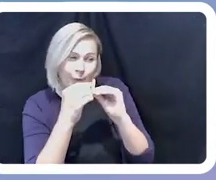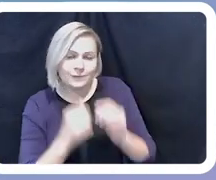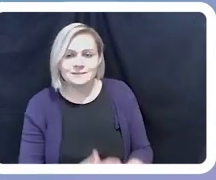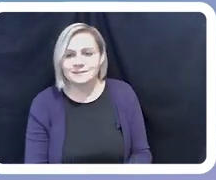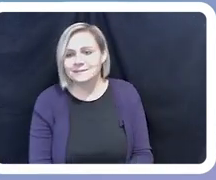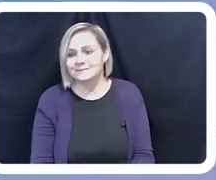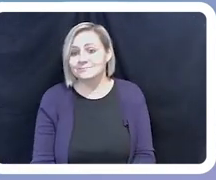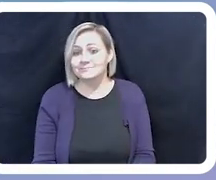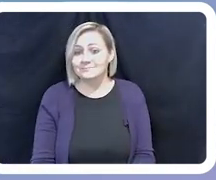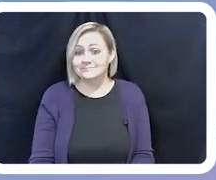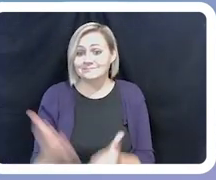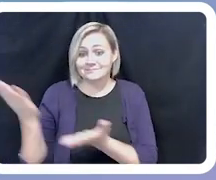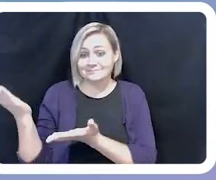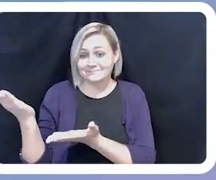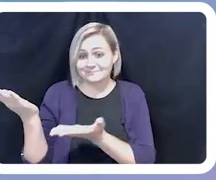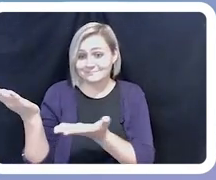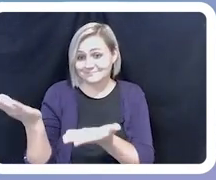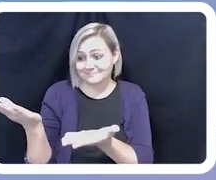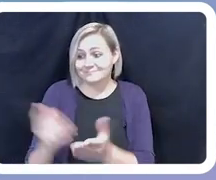love surprises. Before.